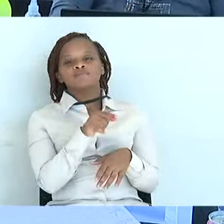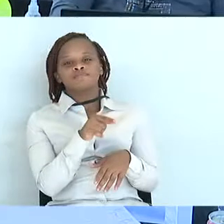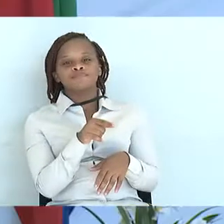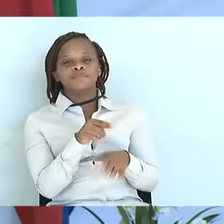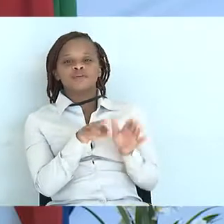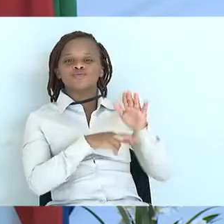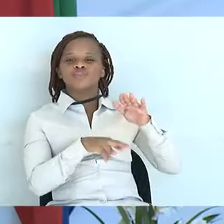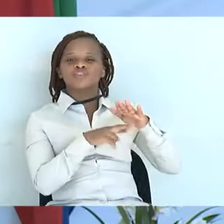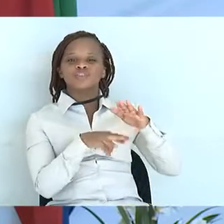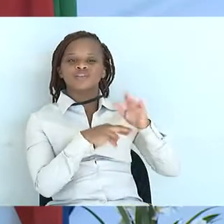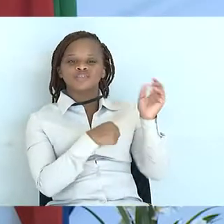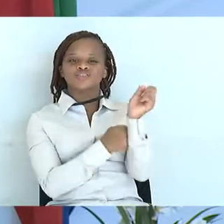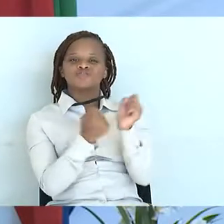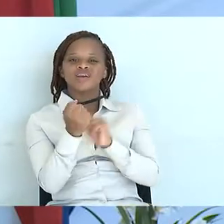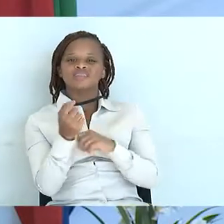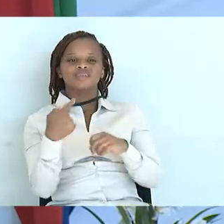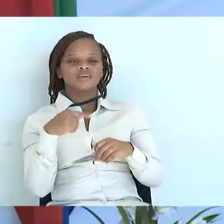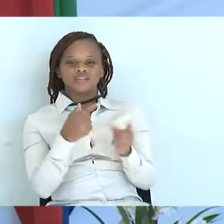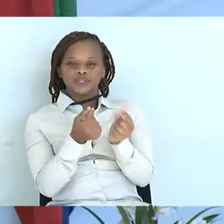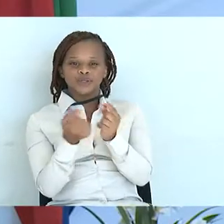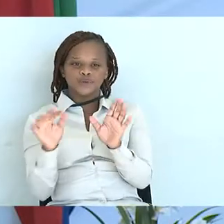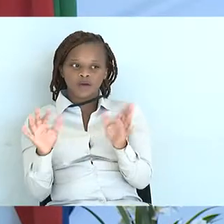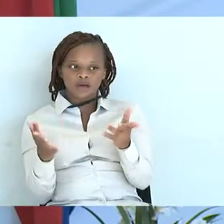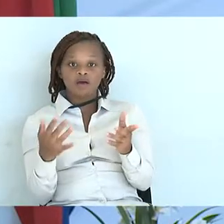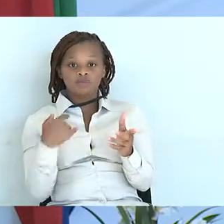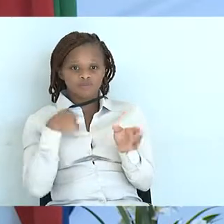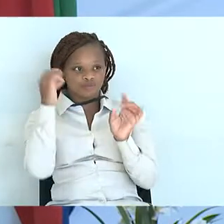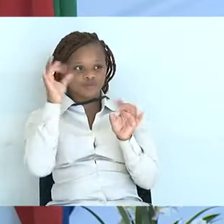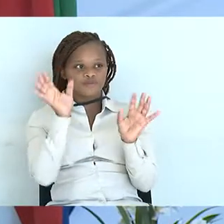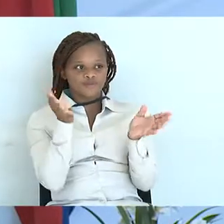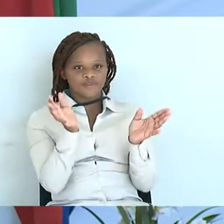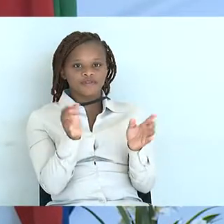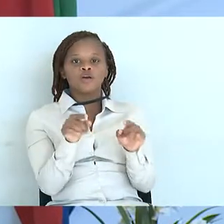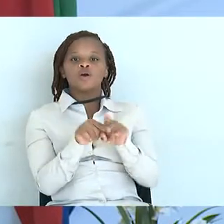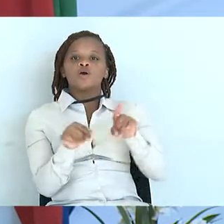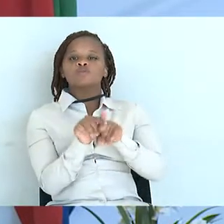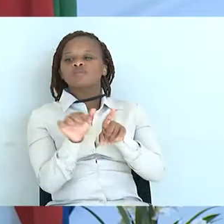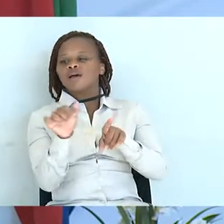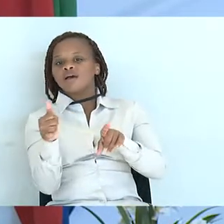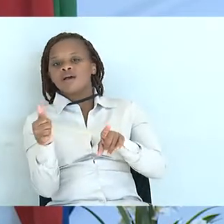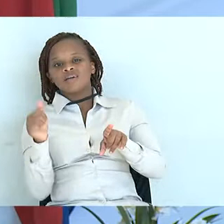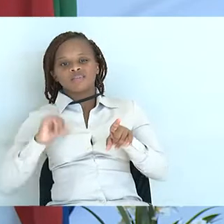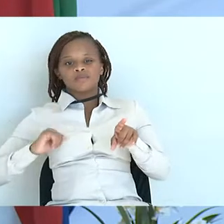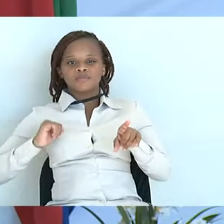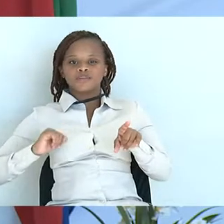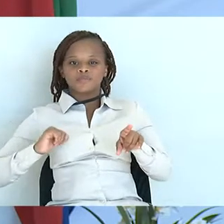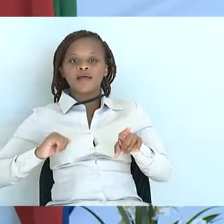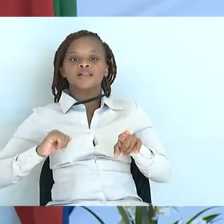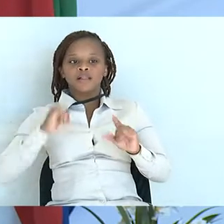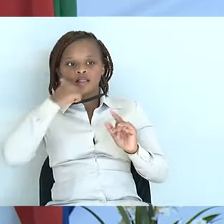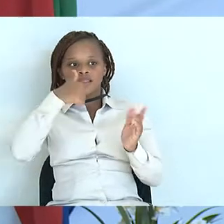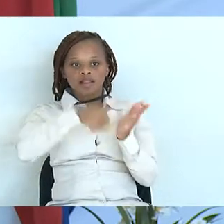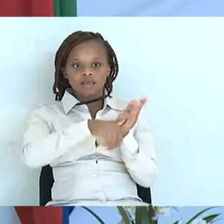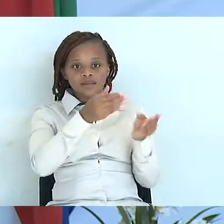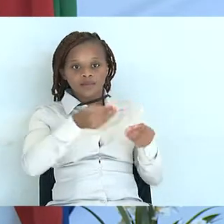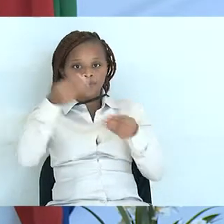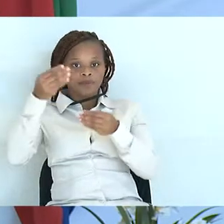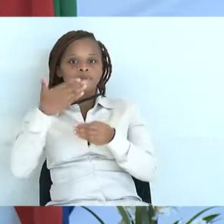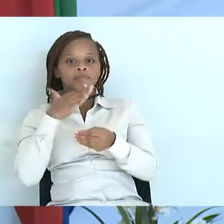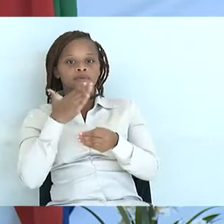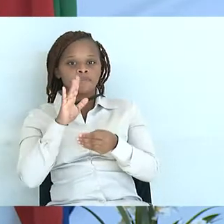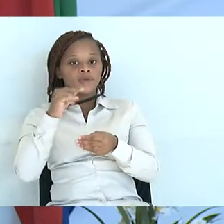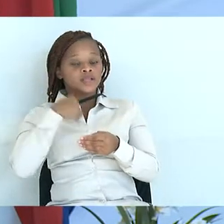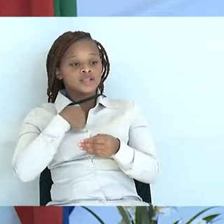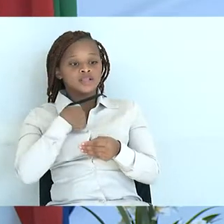already indicated the municipalities that have not as yet submitted support letters, but I'm not going to name and shame